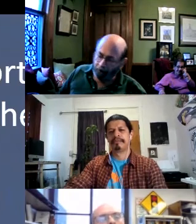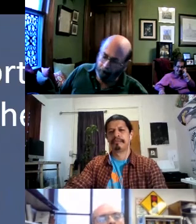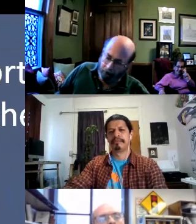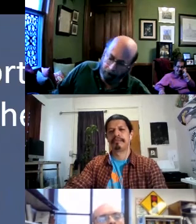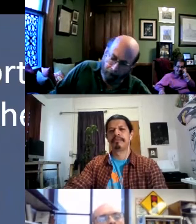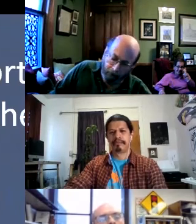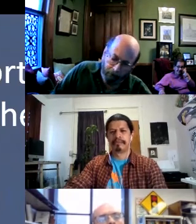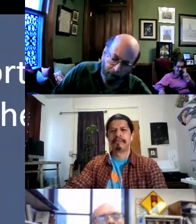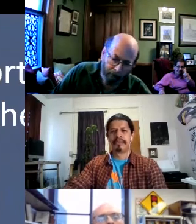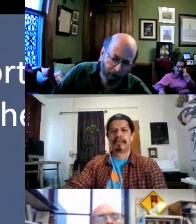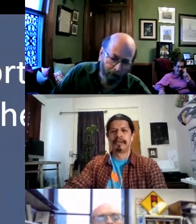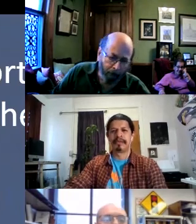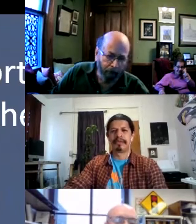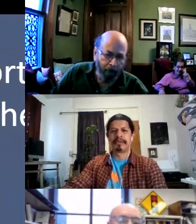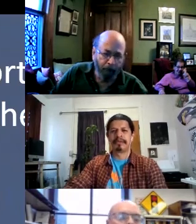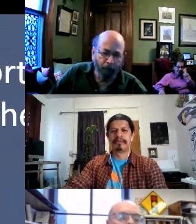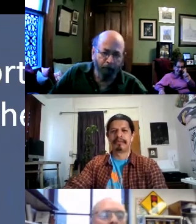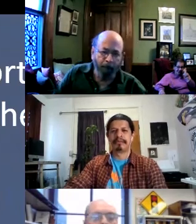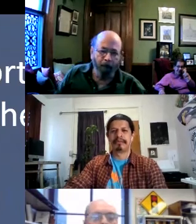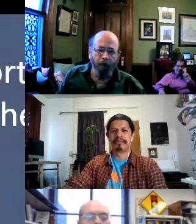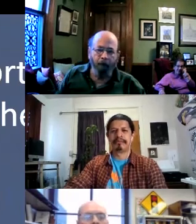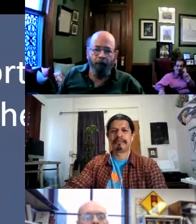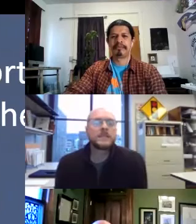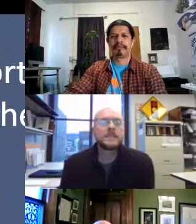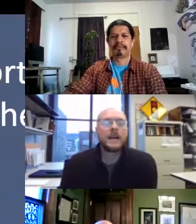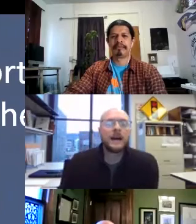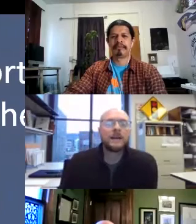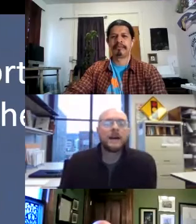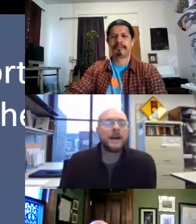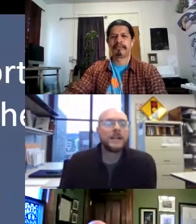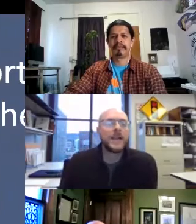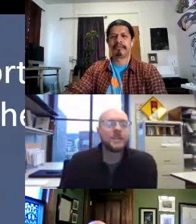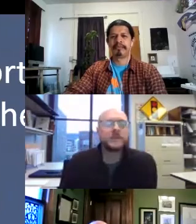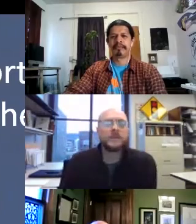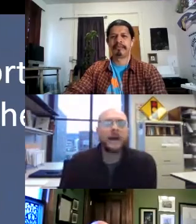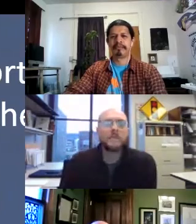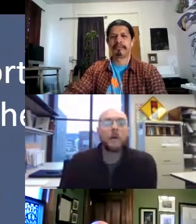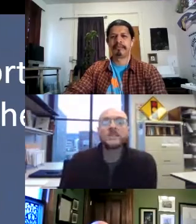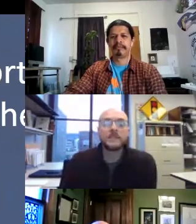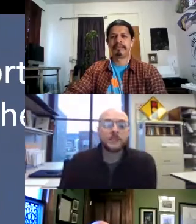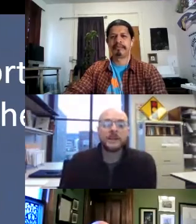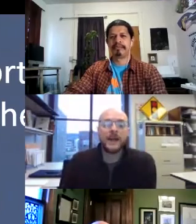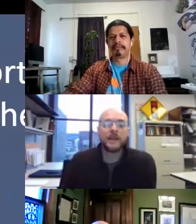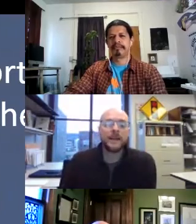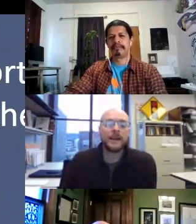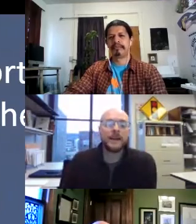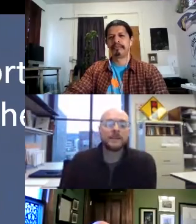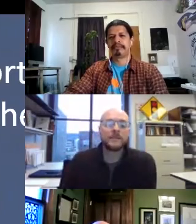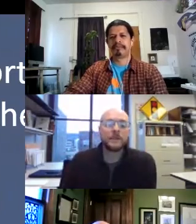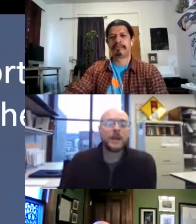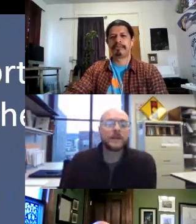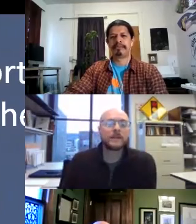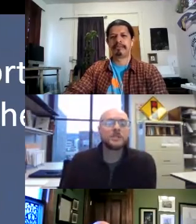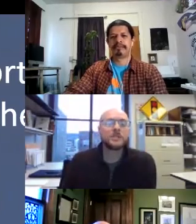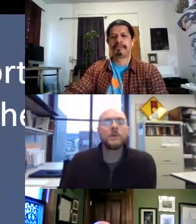you. Thanks, Robert. Thanks, Robert. So for everybody else's education, that was a concern